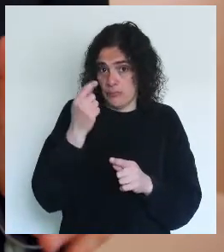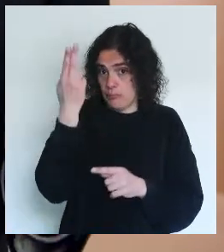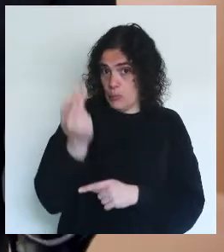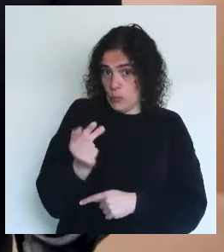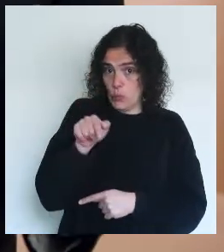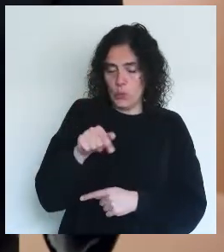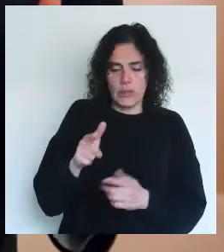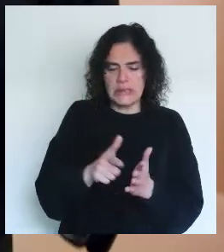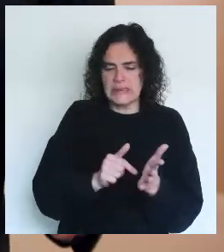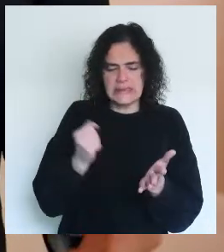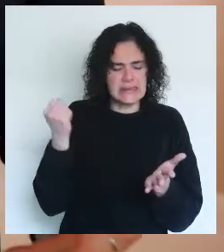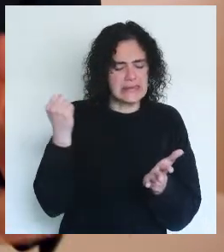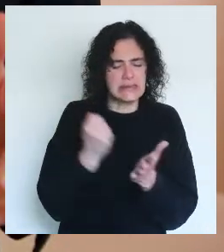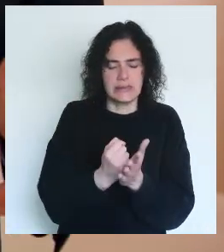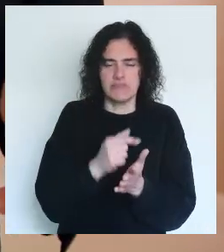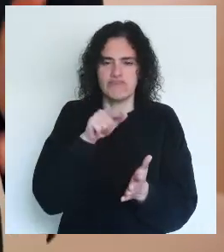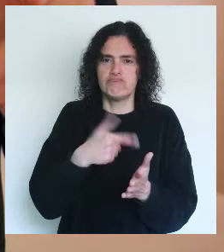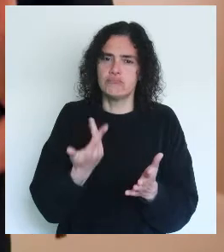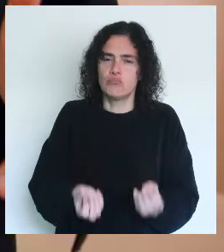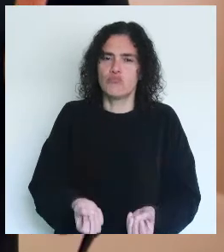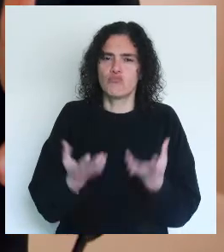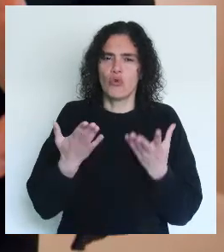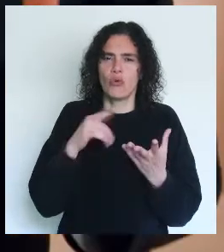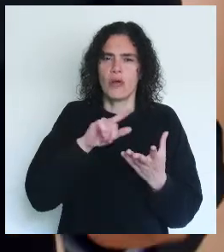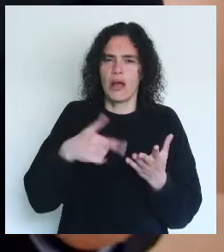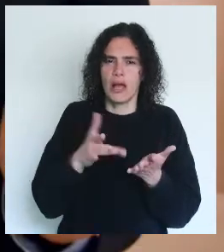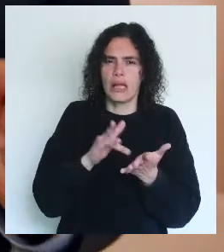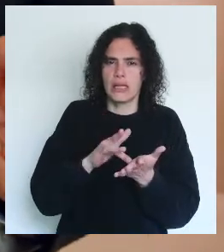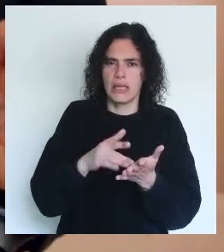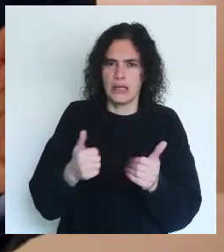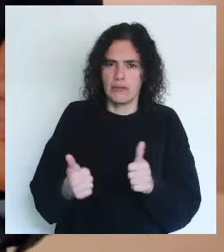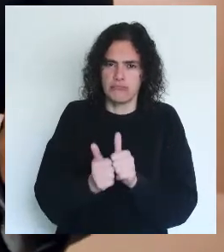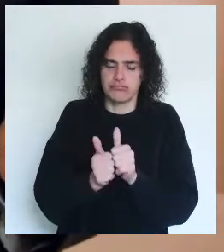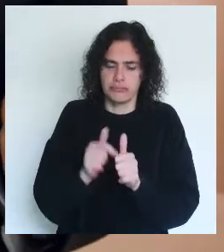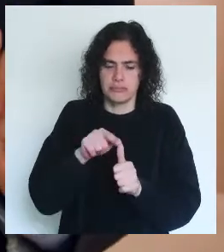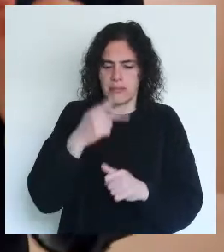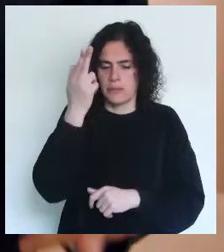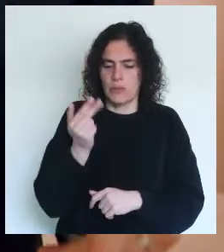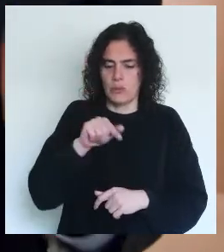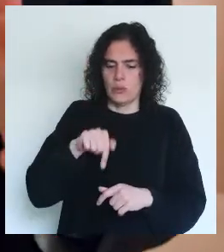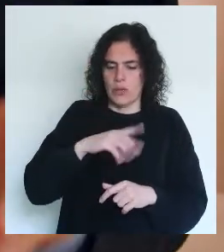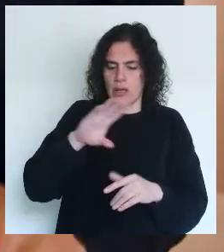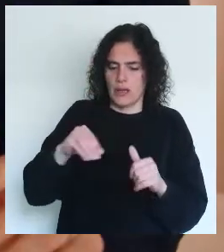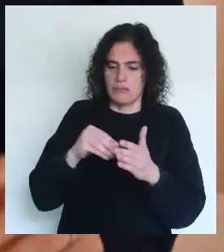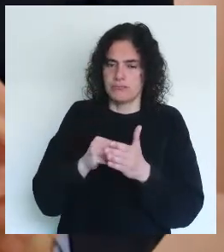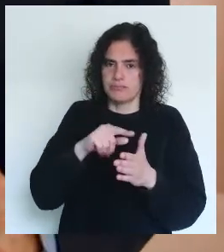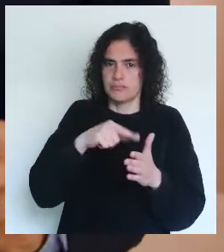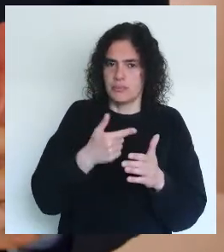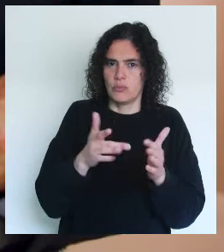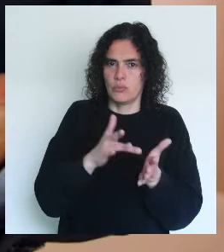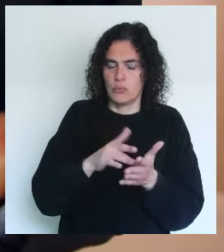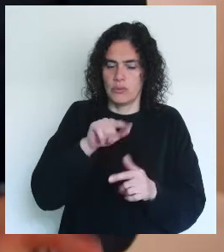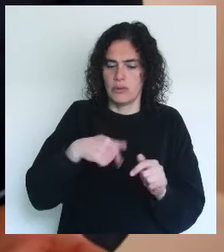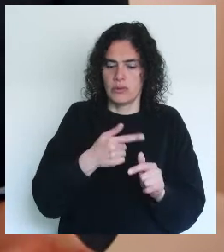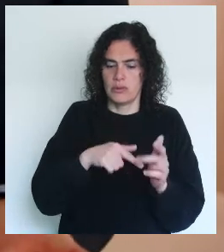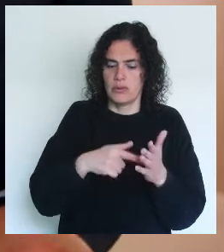painting were always would come with a box The painting would be contained in a box,